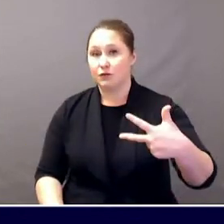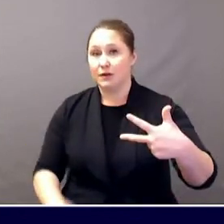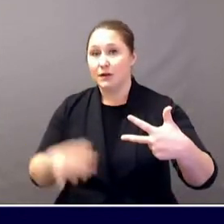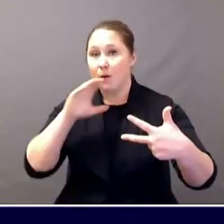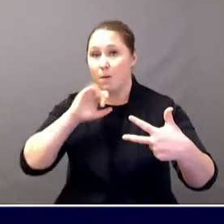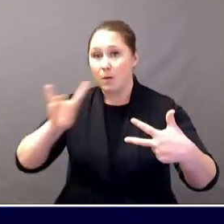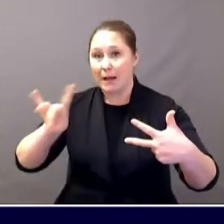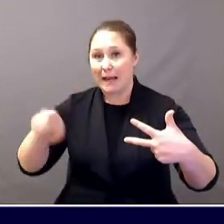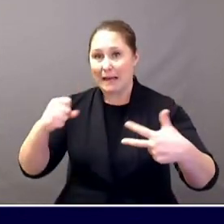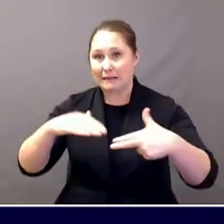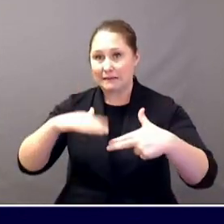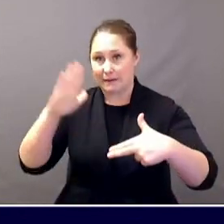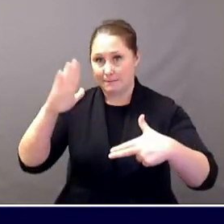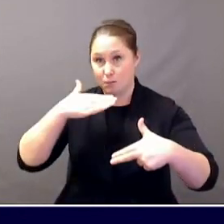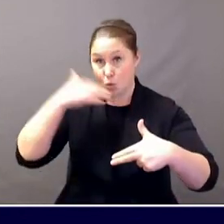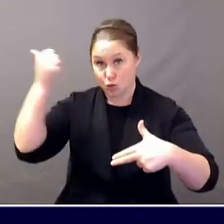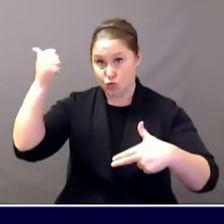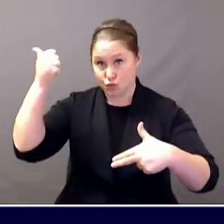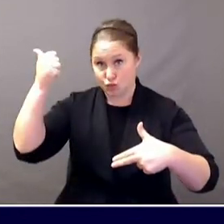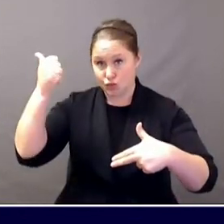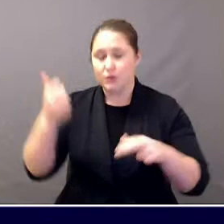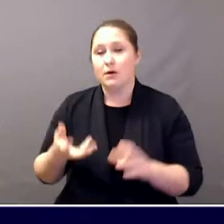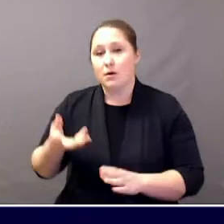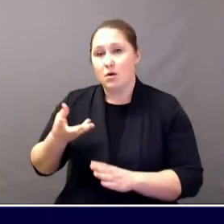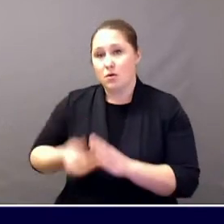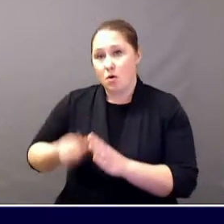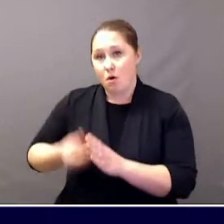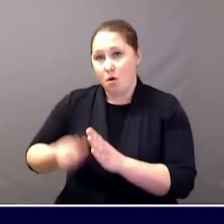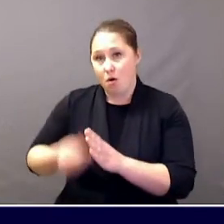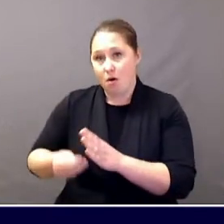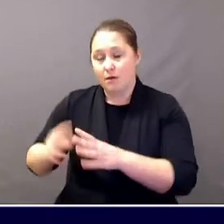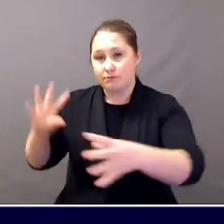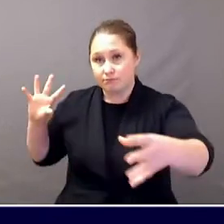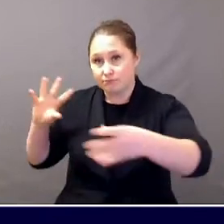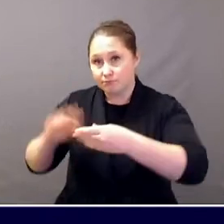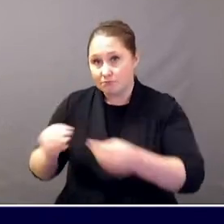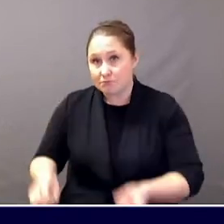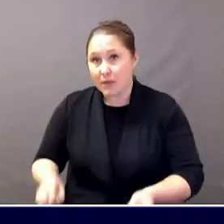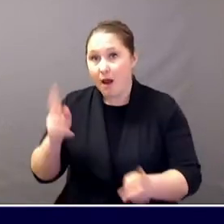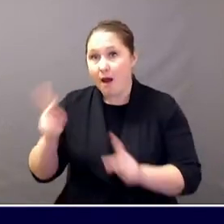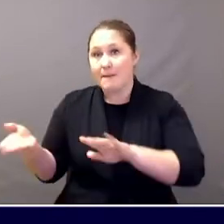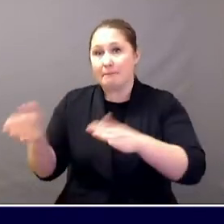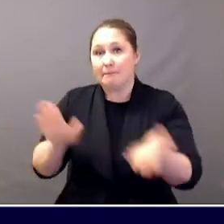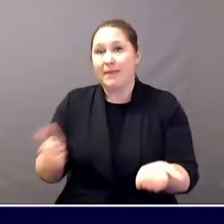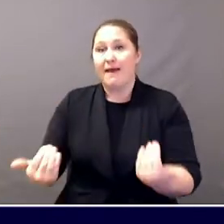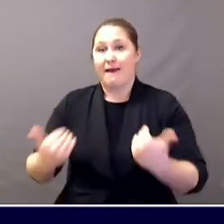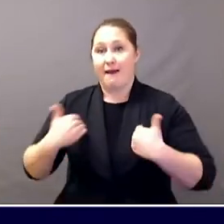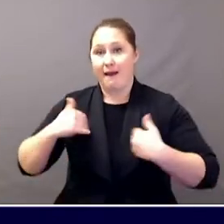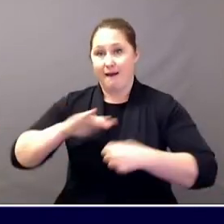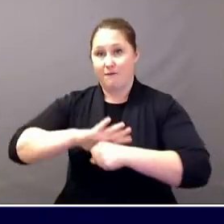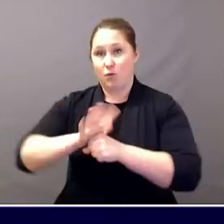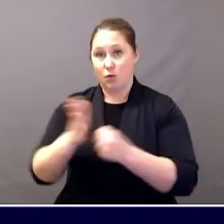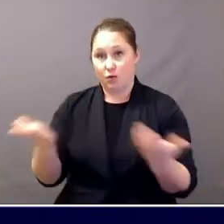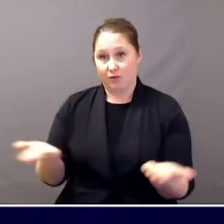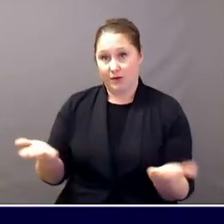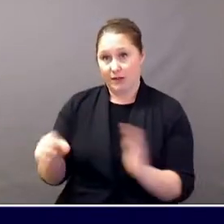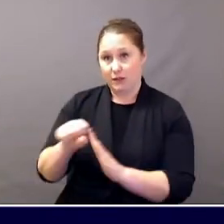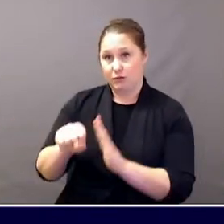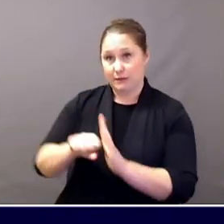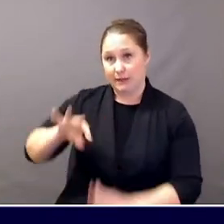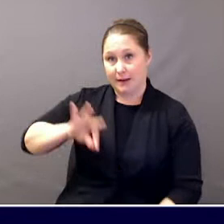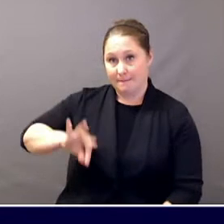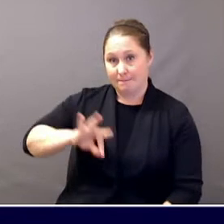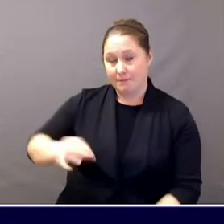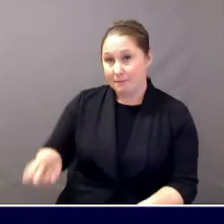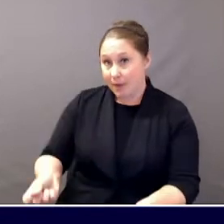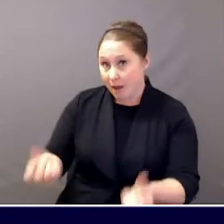and over. Their passings bring the total number of individuals who have died in Maine associated with COVID-19